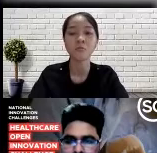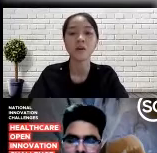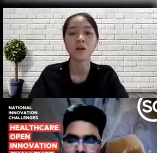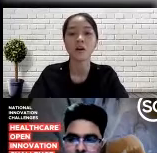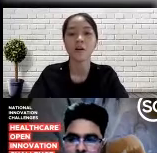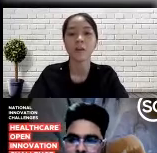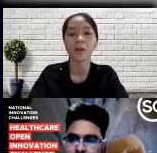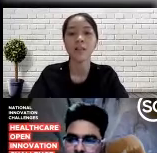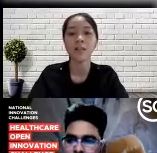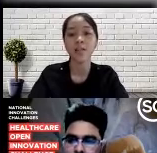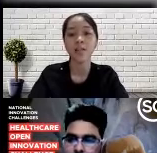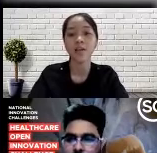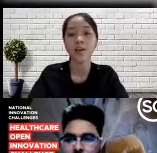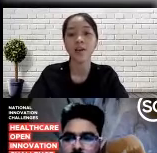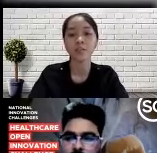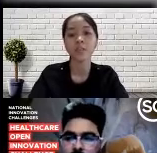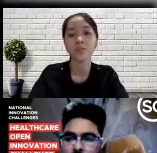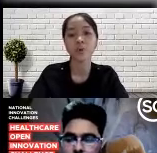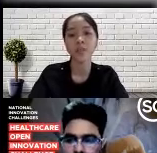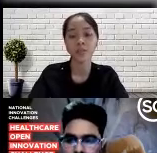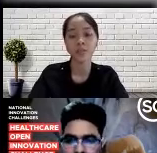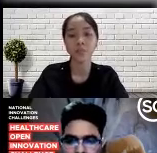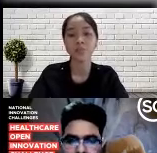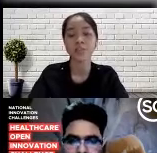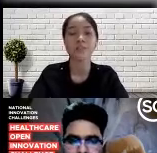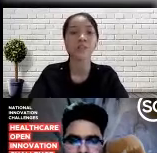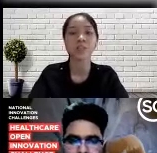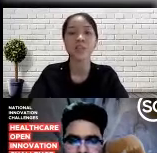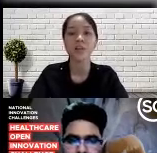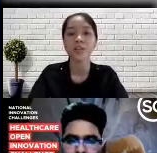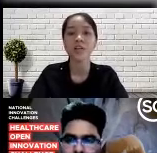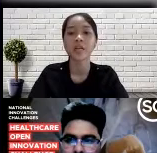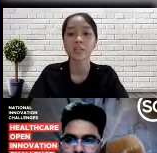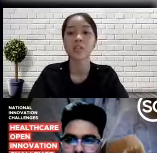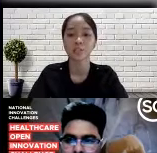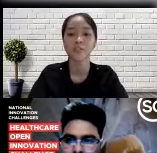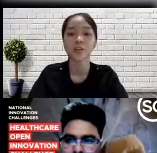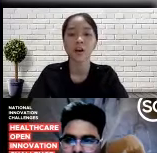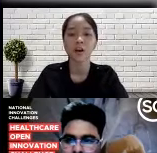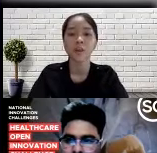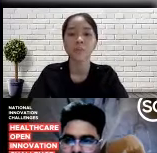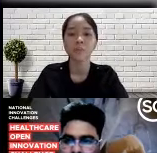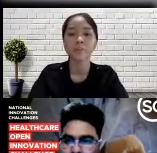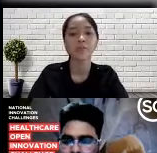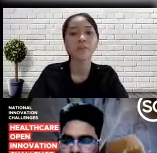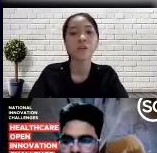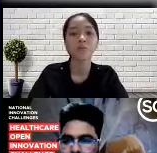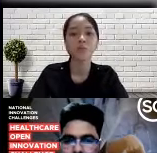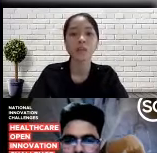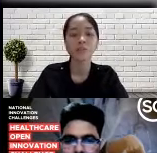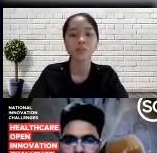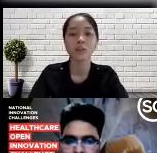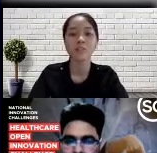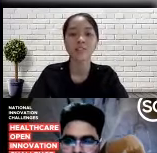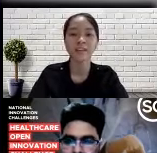tool. And IDDSI stands for International Dysphagia Diet Initiative. They refer to